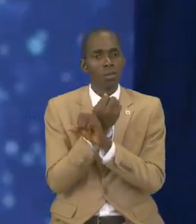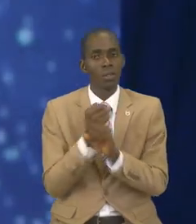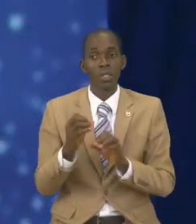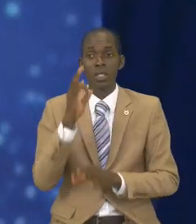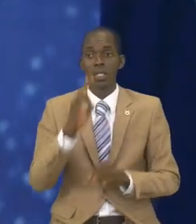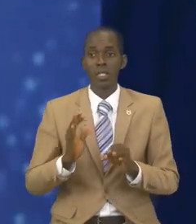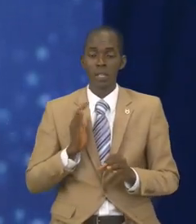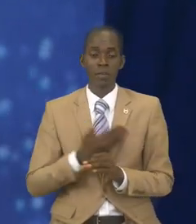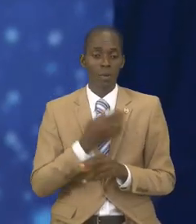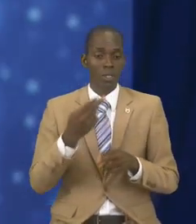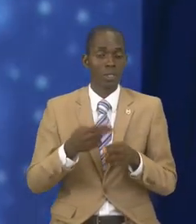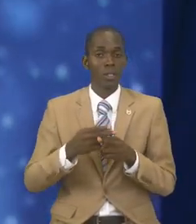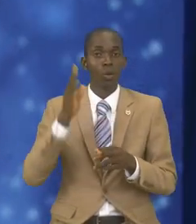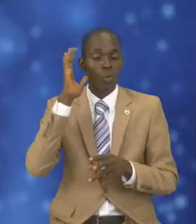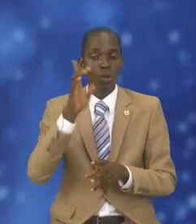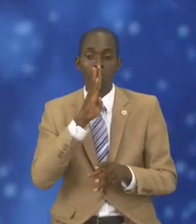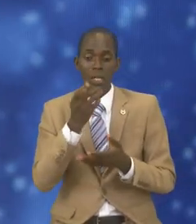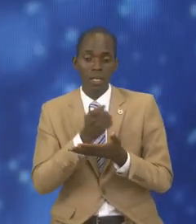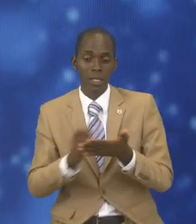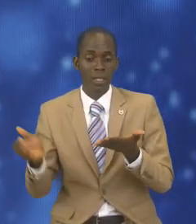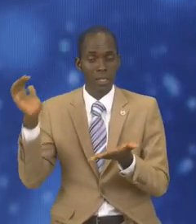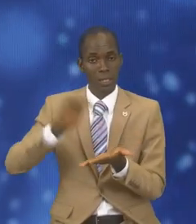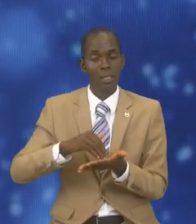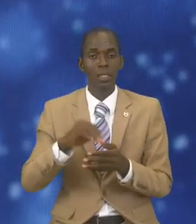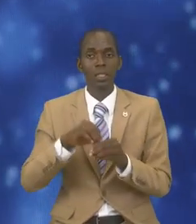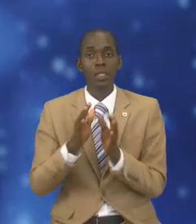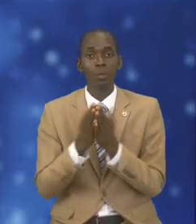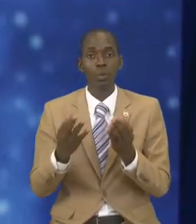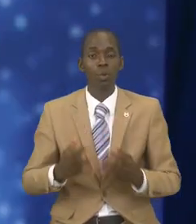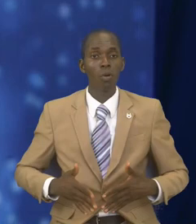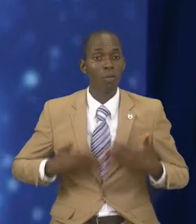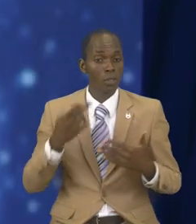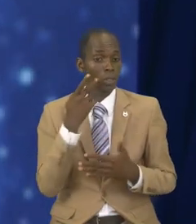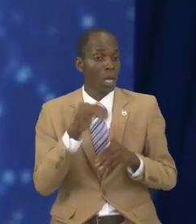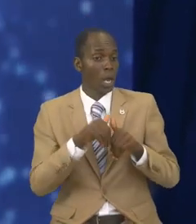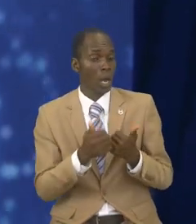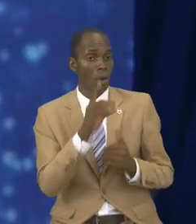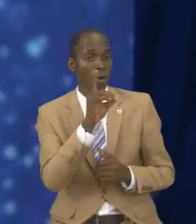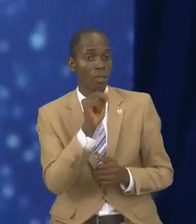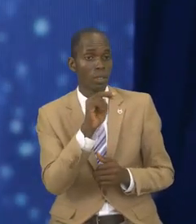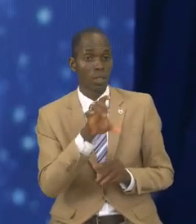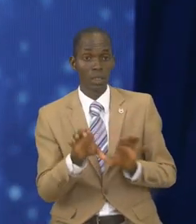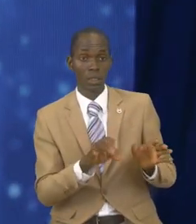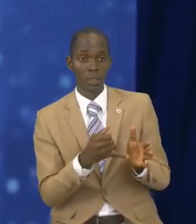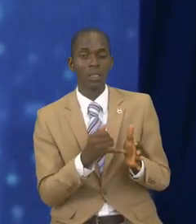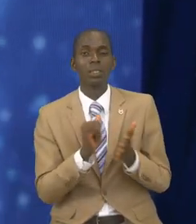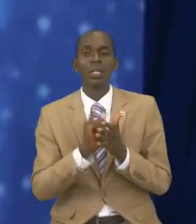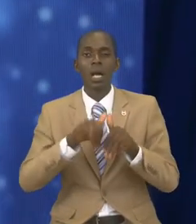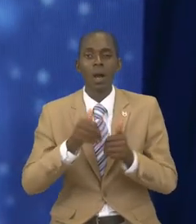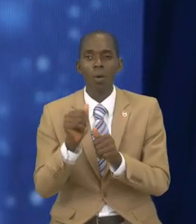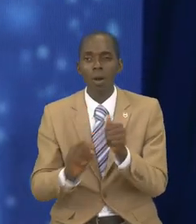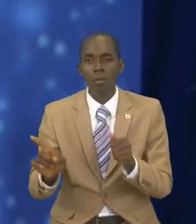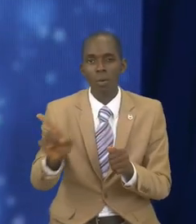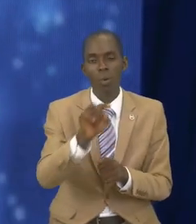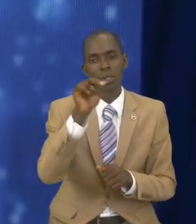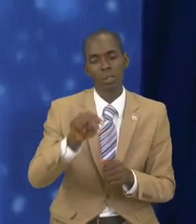are going to get back into the book of life, you see how Daniel did it. That's how everybody ought to do it and understand.